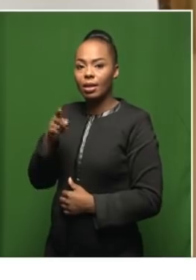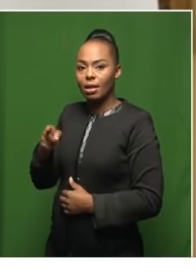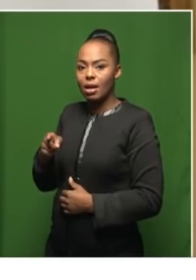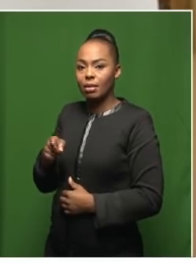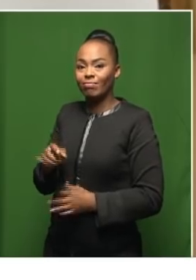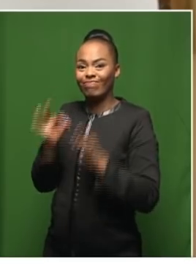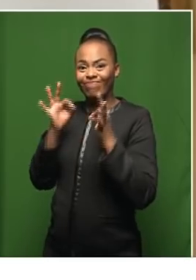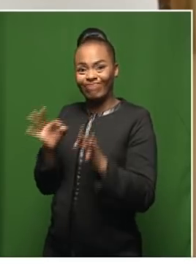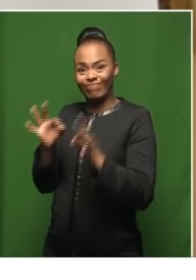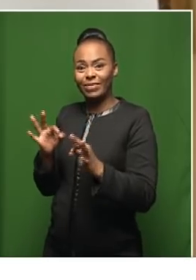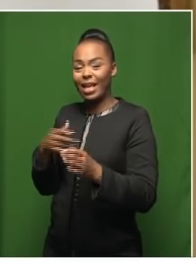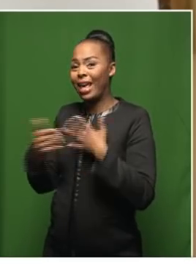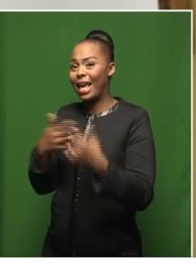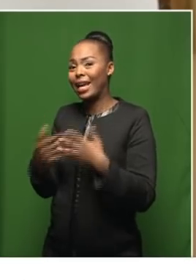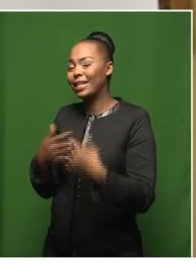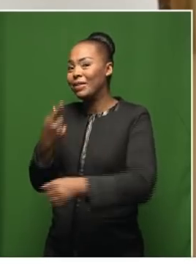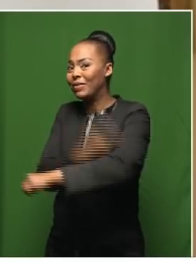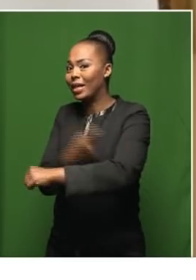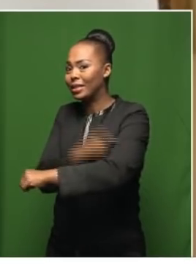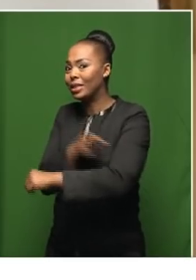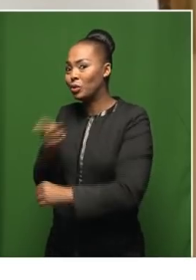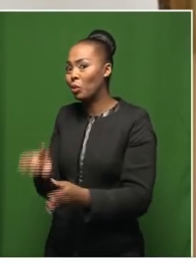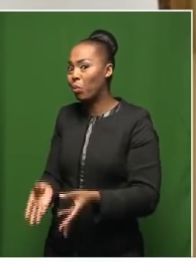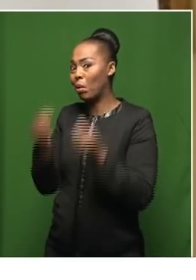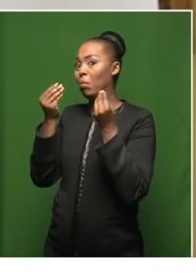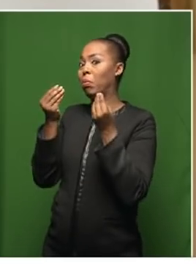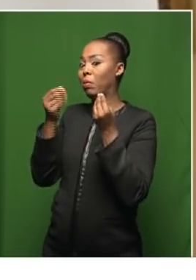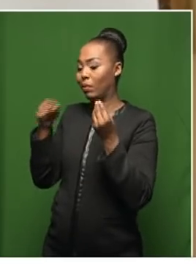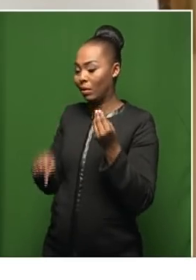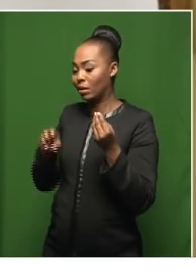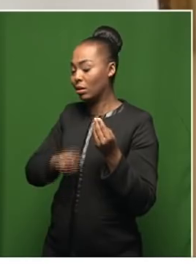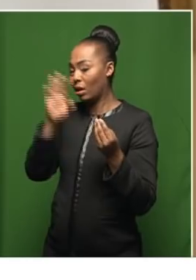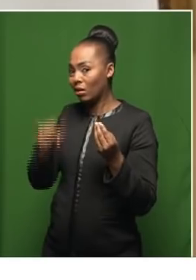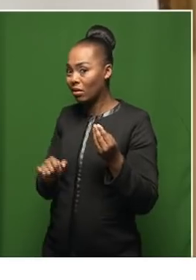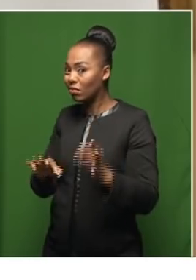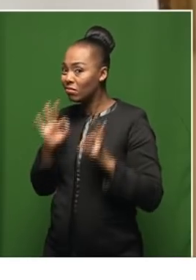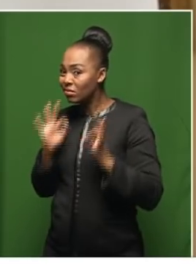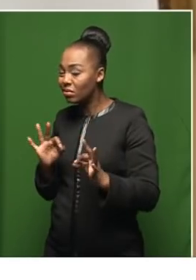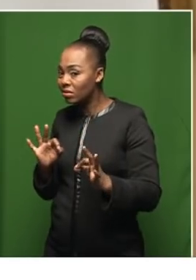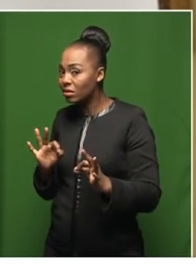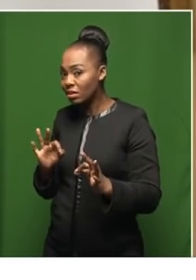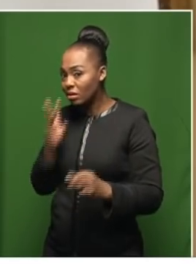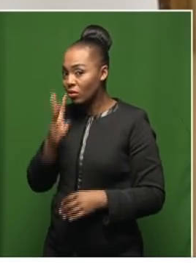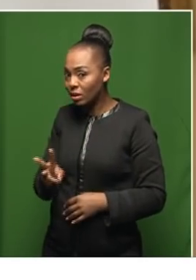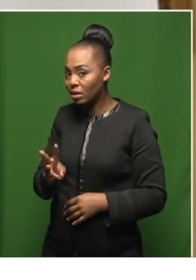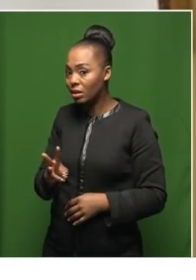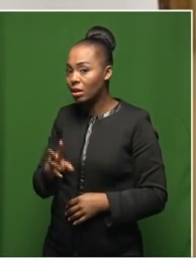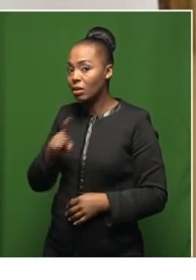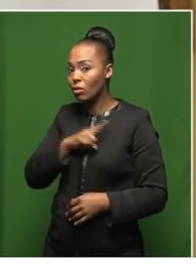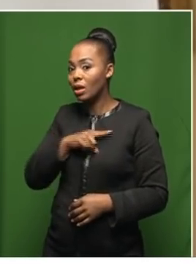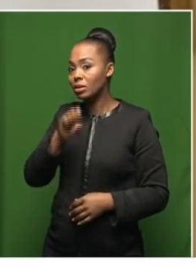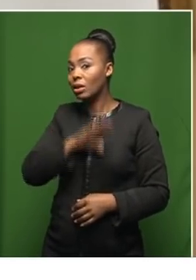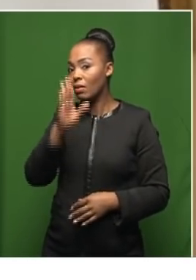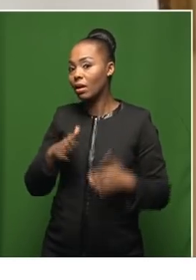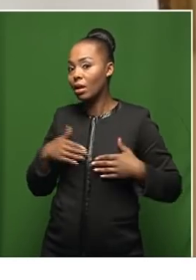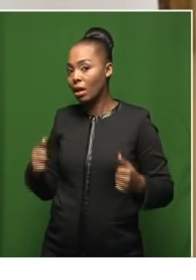efficiency of whichever vaccine or vaccines that we may receive. And reference was made to the South African Health Products